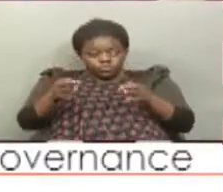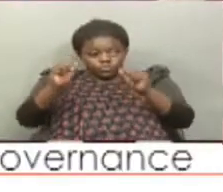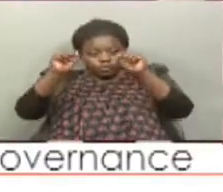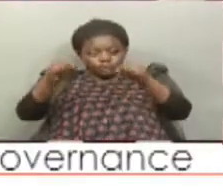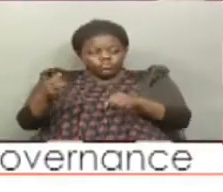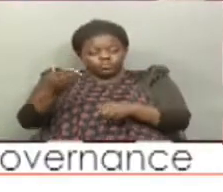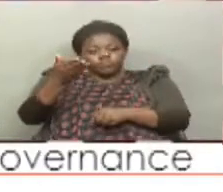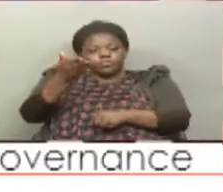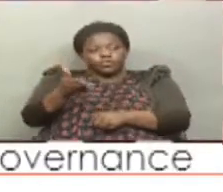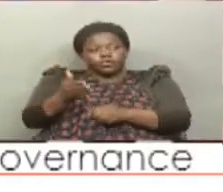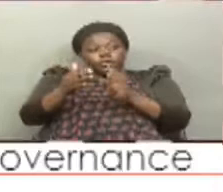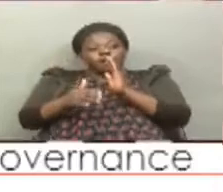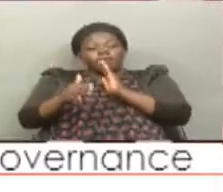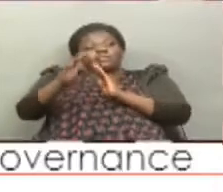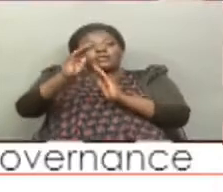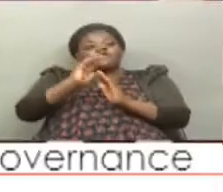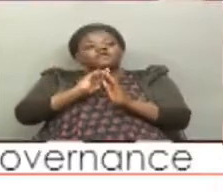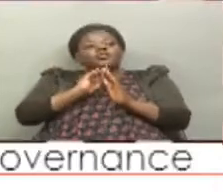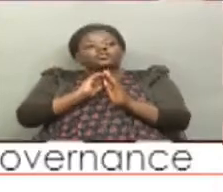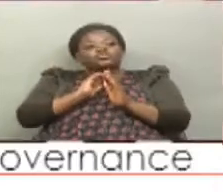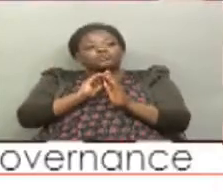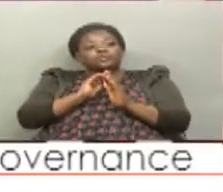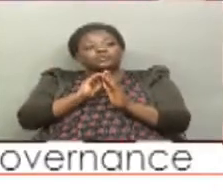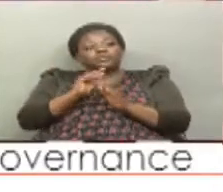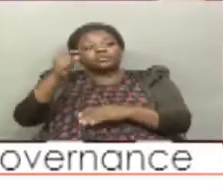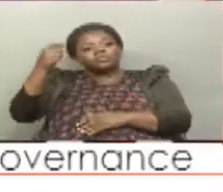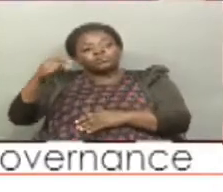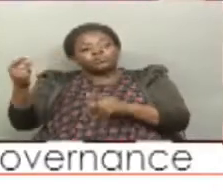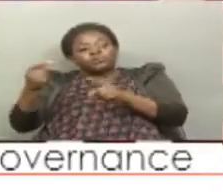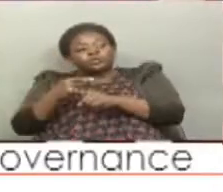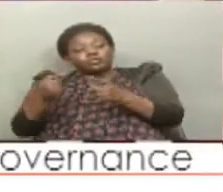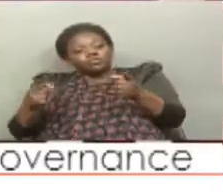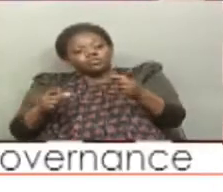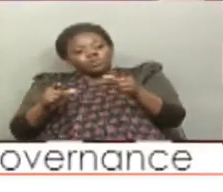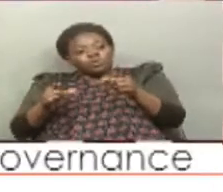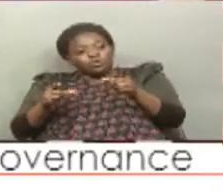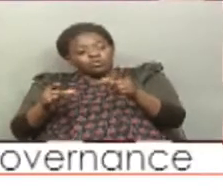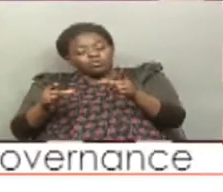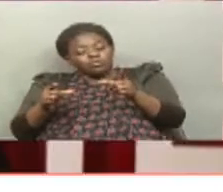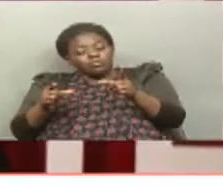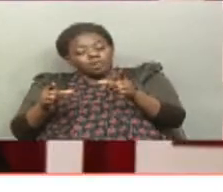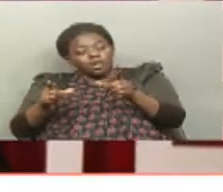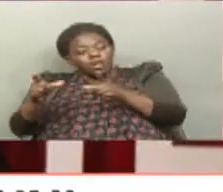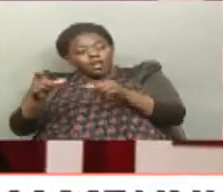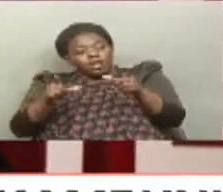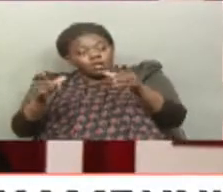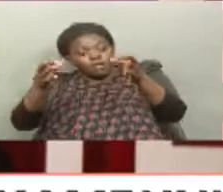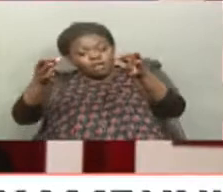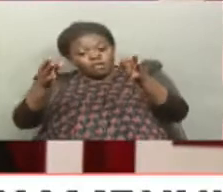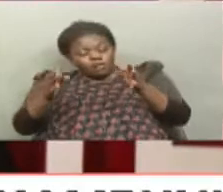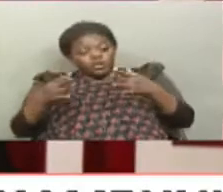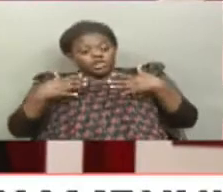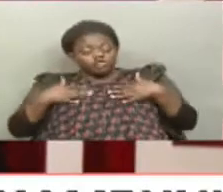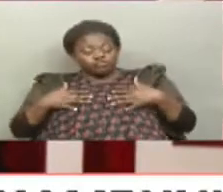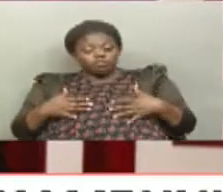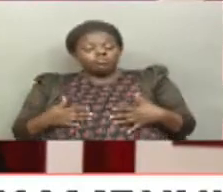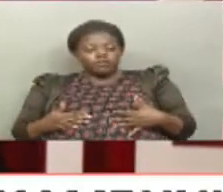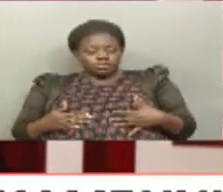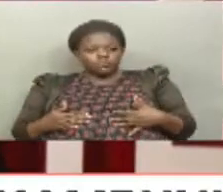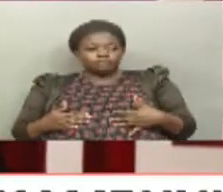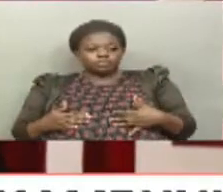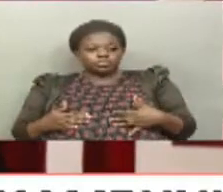have professional qualifications from their local accountancy body. So in